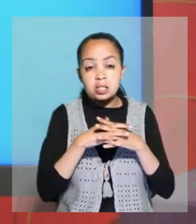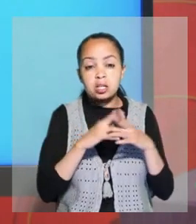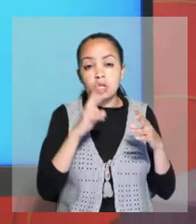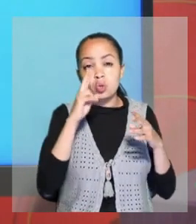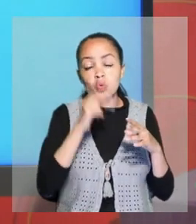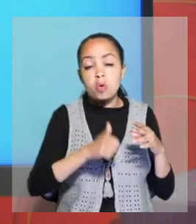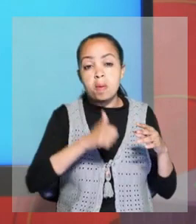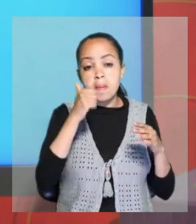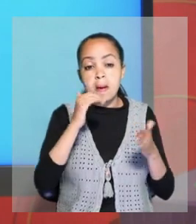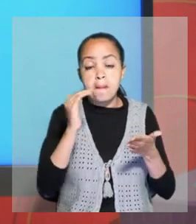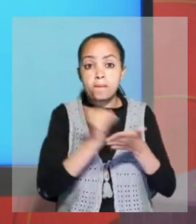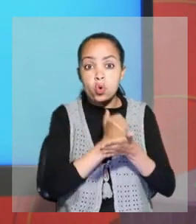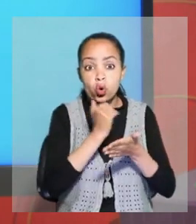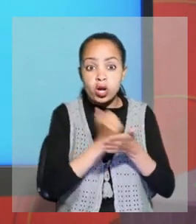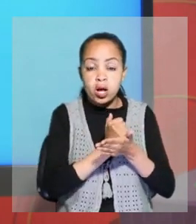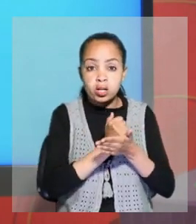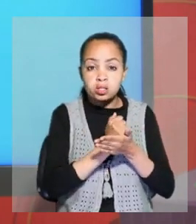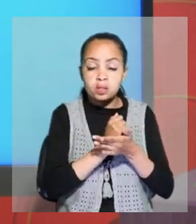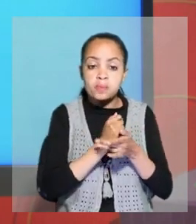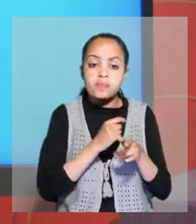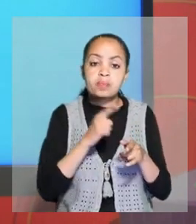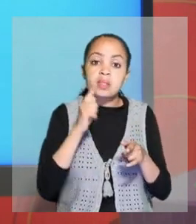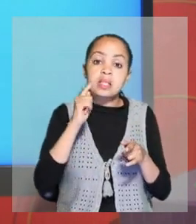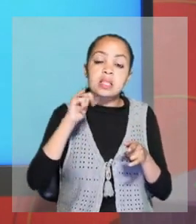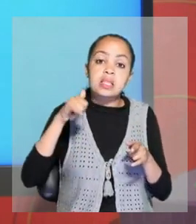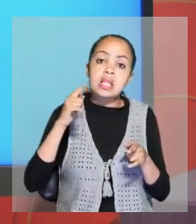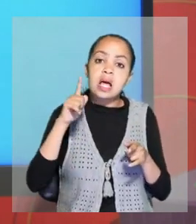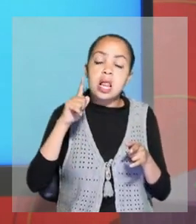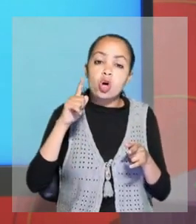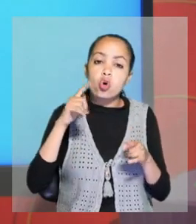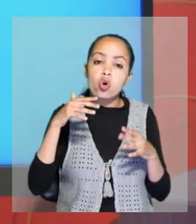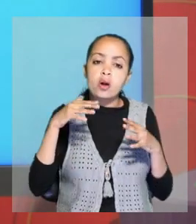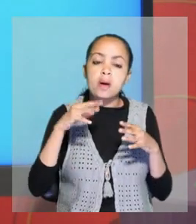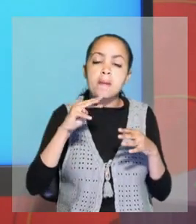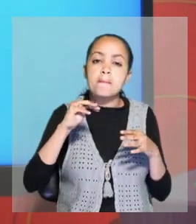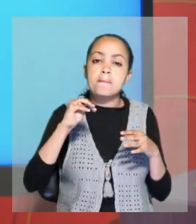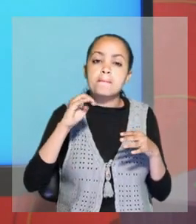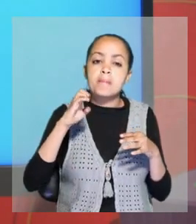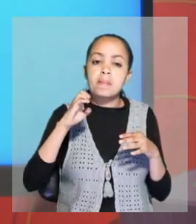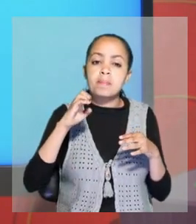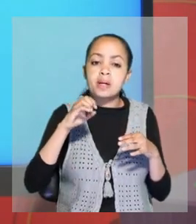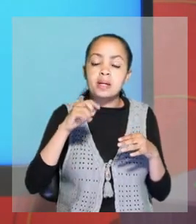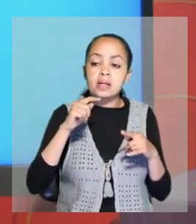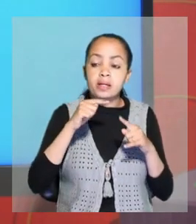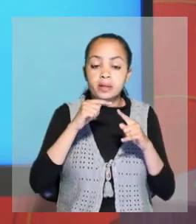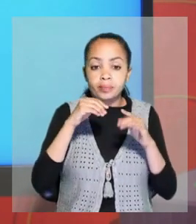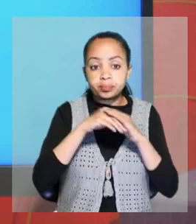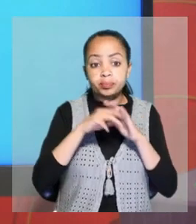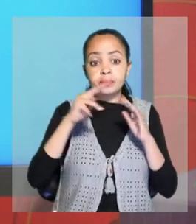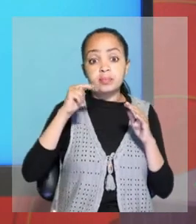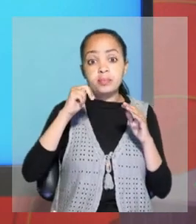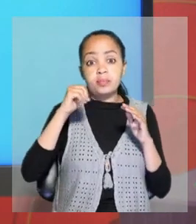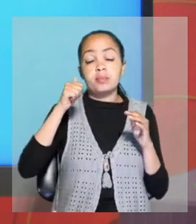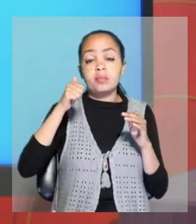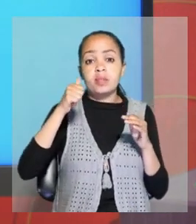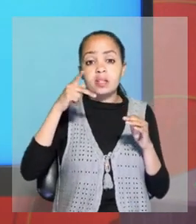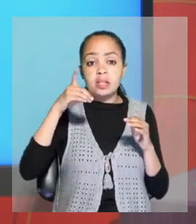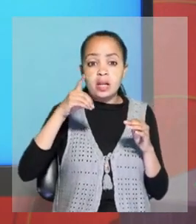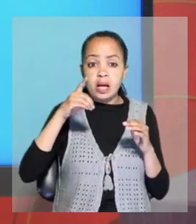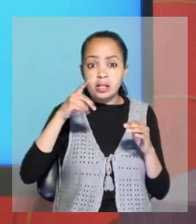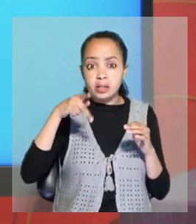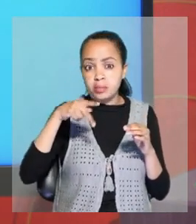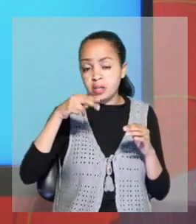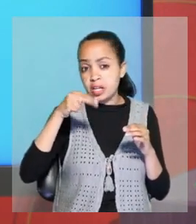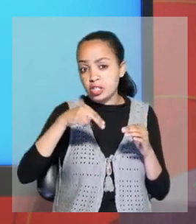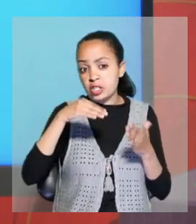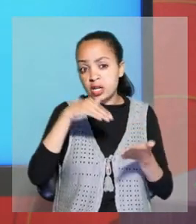2 main products that are produced over a thylakoid membrane, ATP and NADPH molecule. We have seen